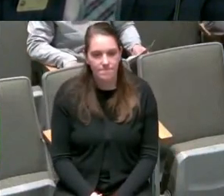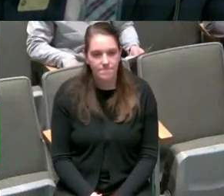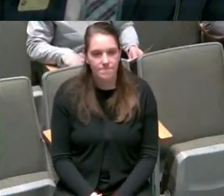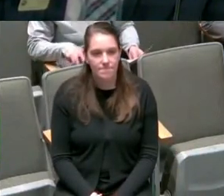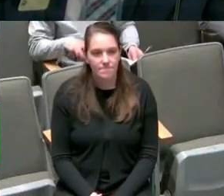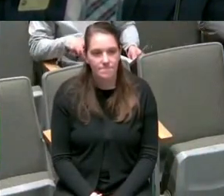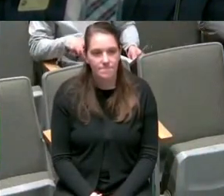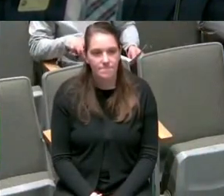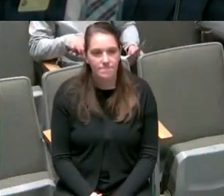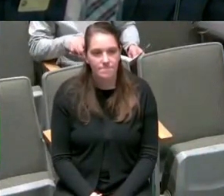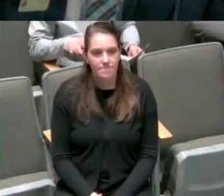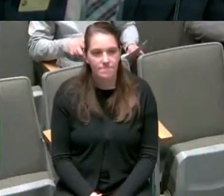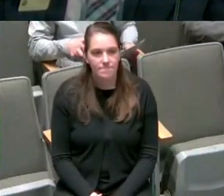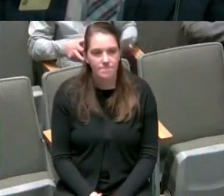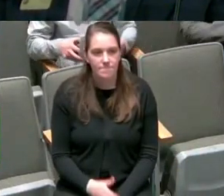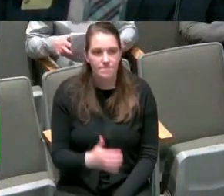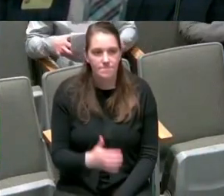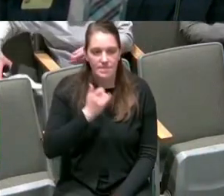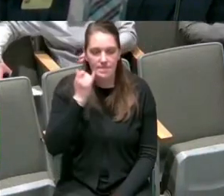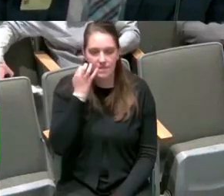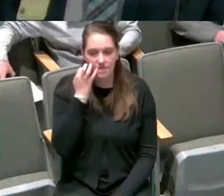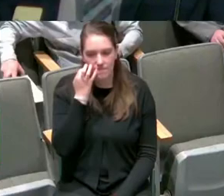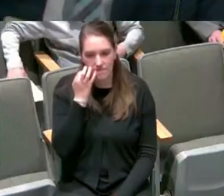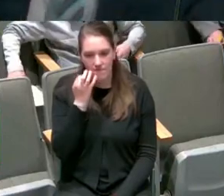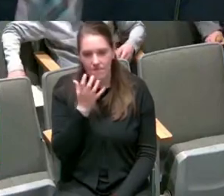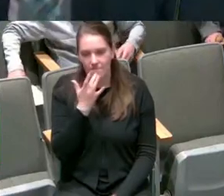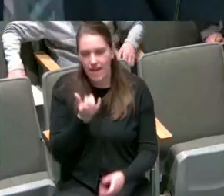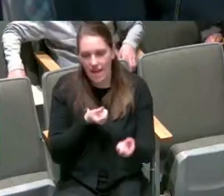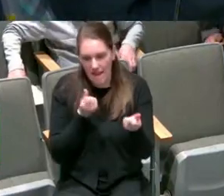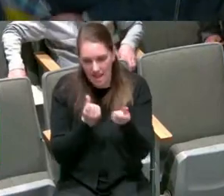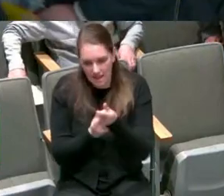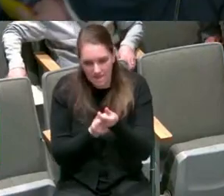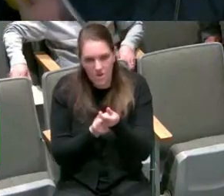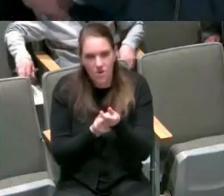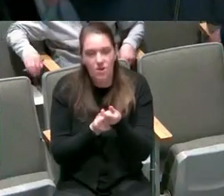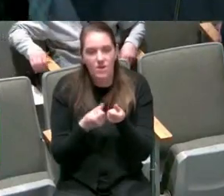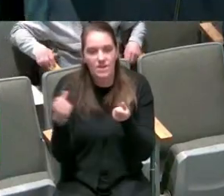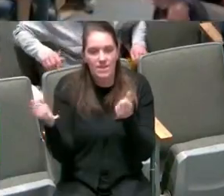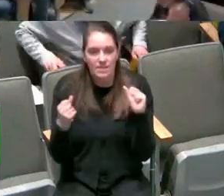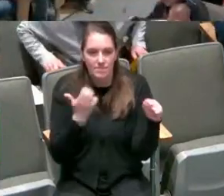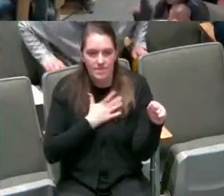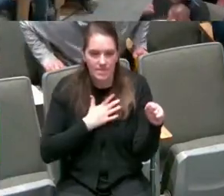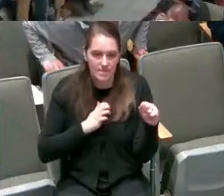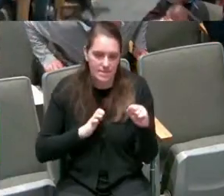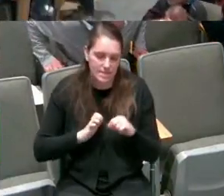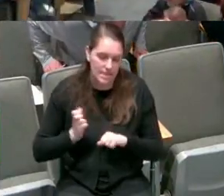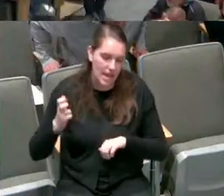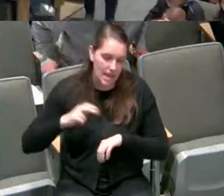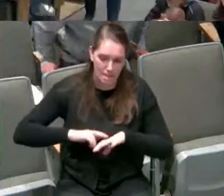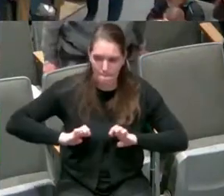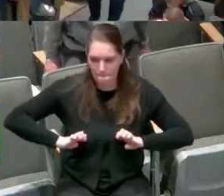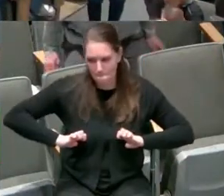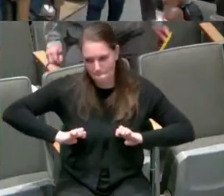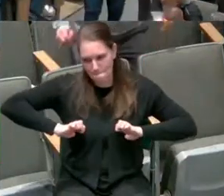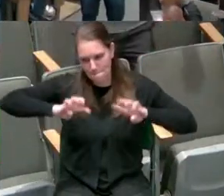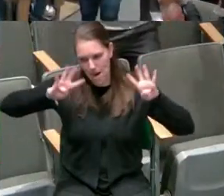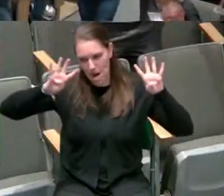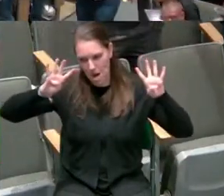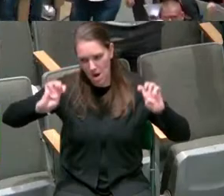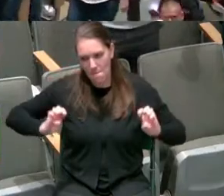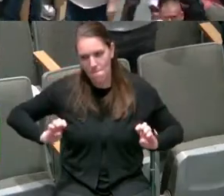please if you're in favor please stand up with your um card